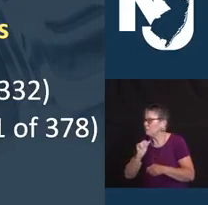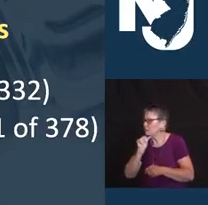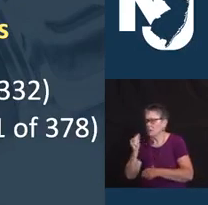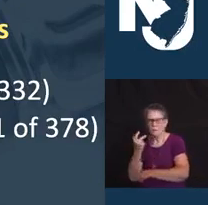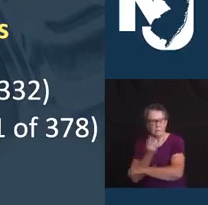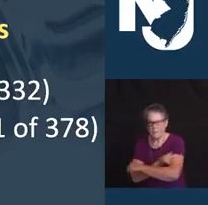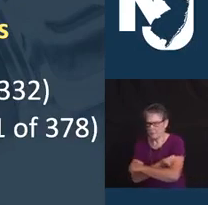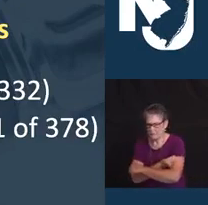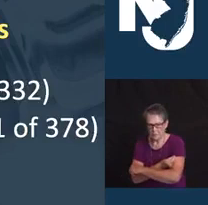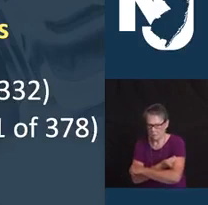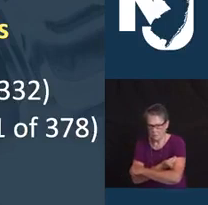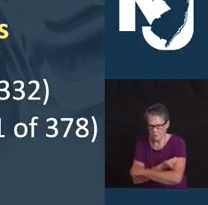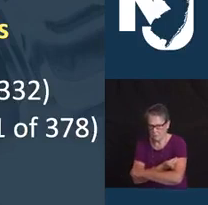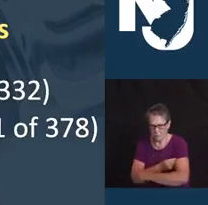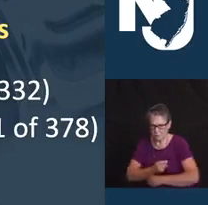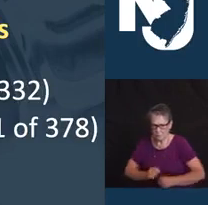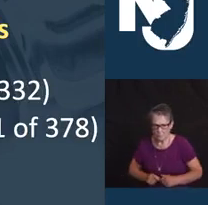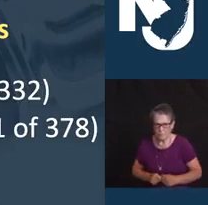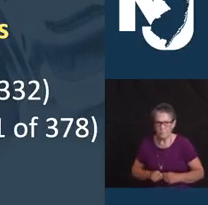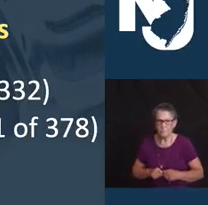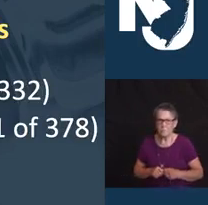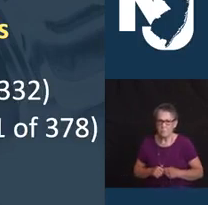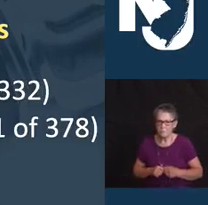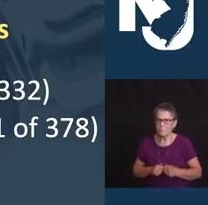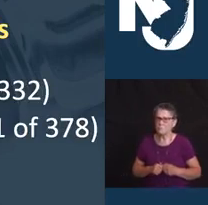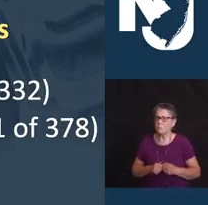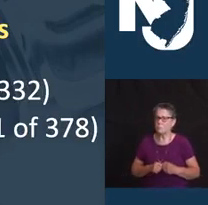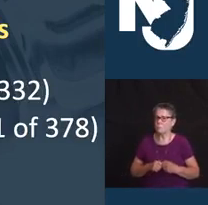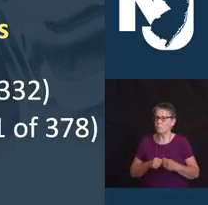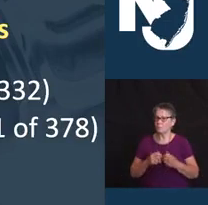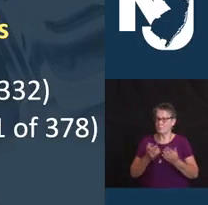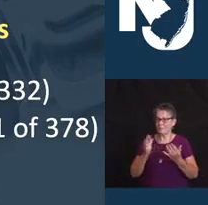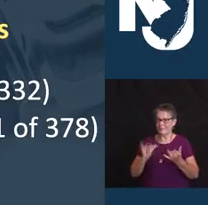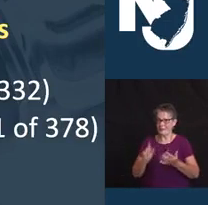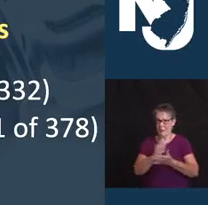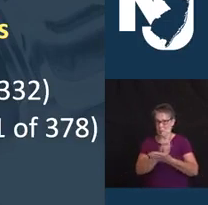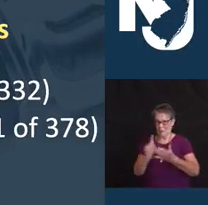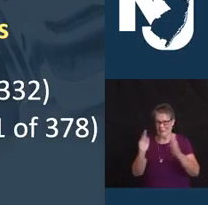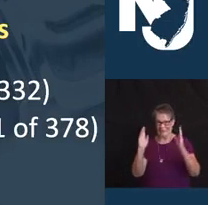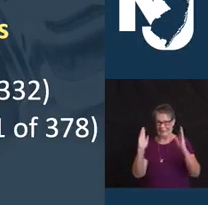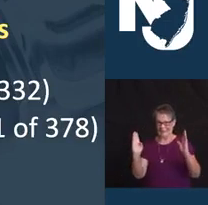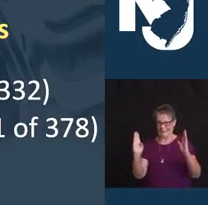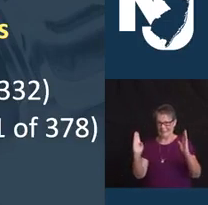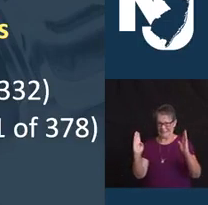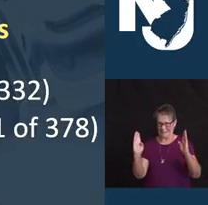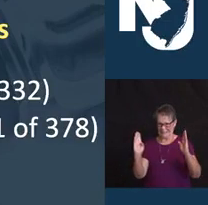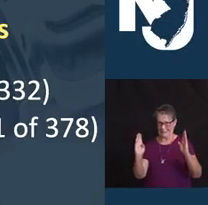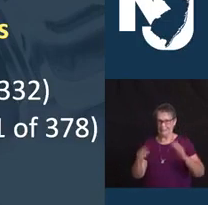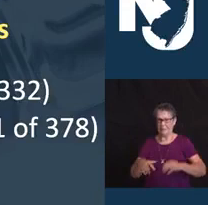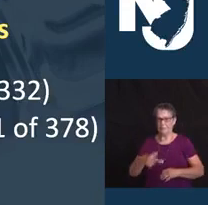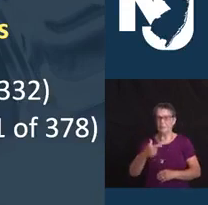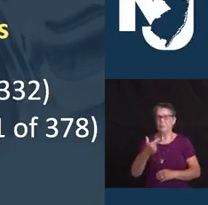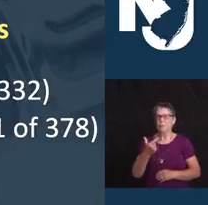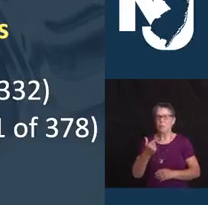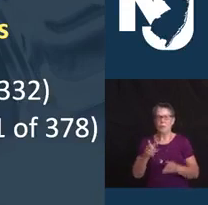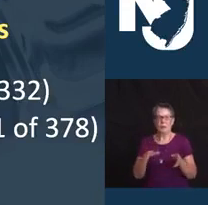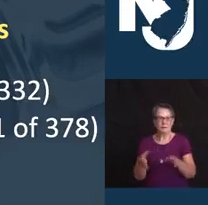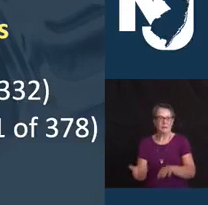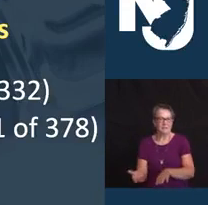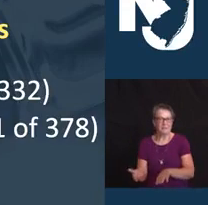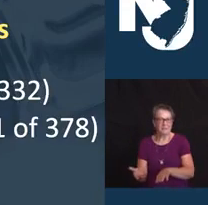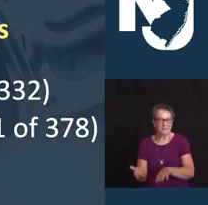fully vaccinated. And during this week, we reported with the heaviest of hearts 21 COVID-related deaths. Again, those